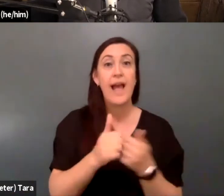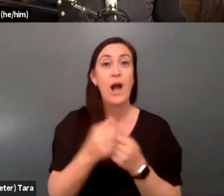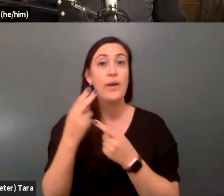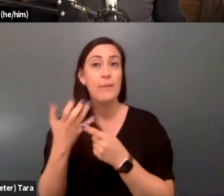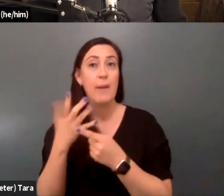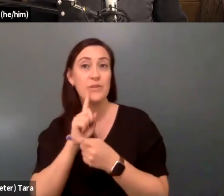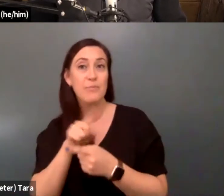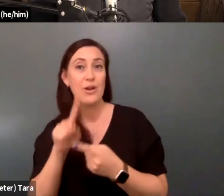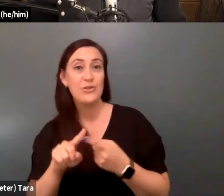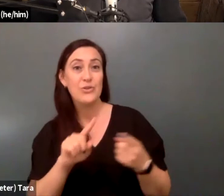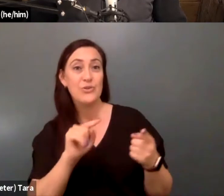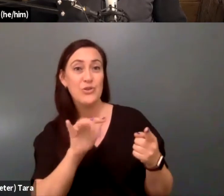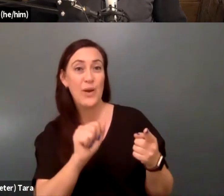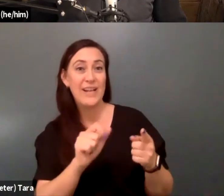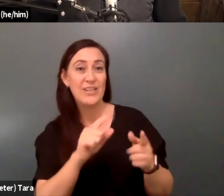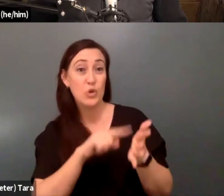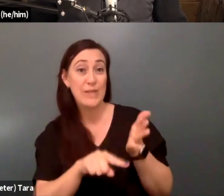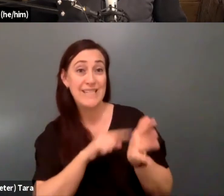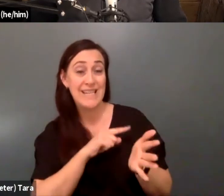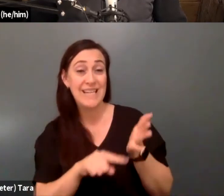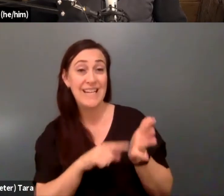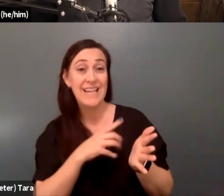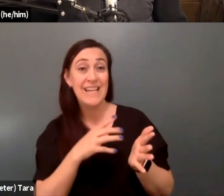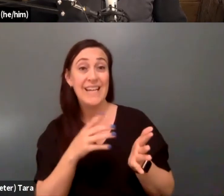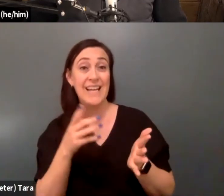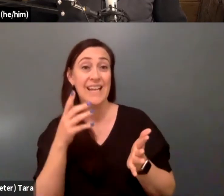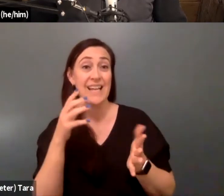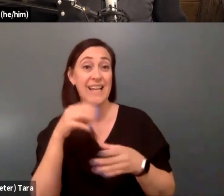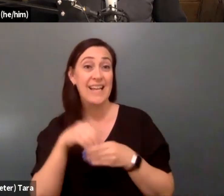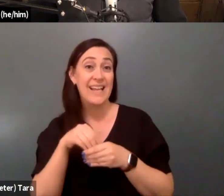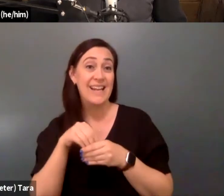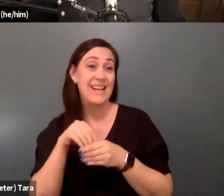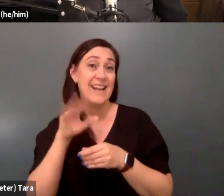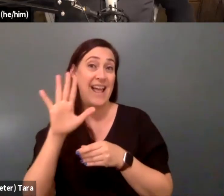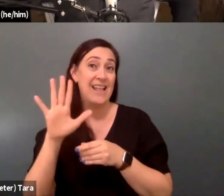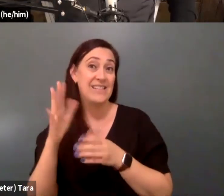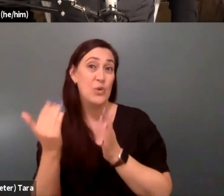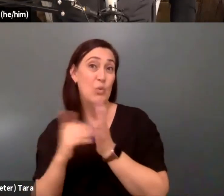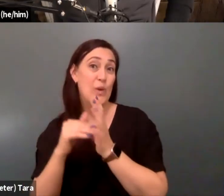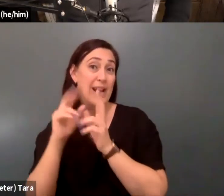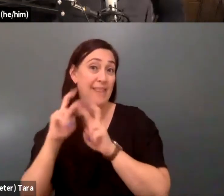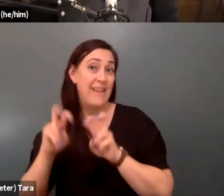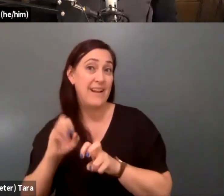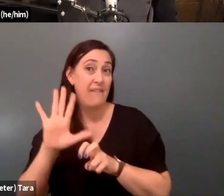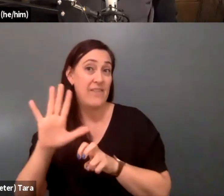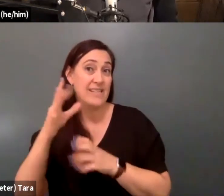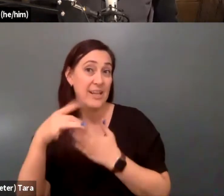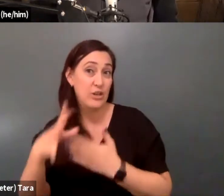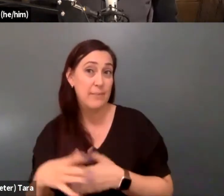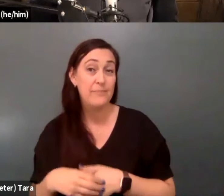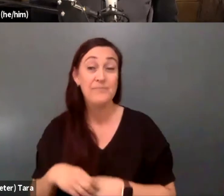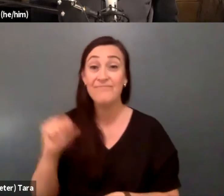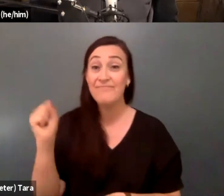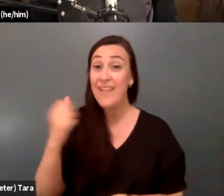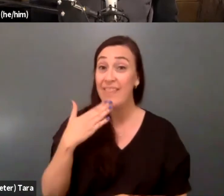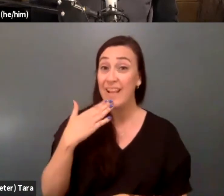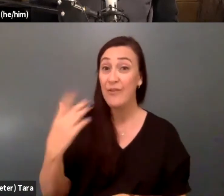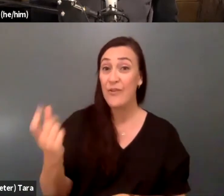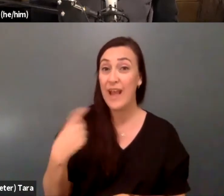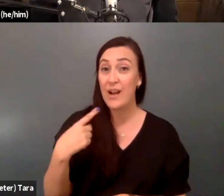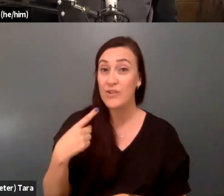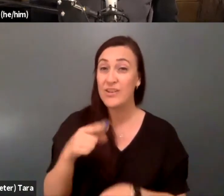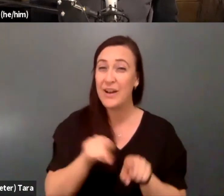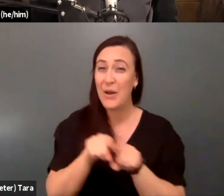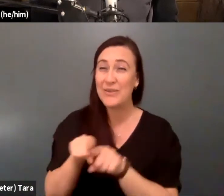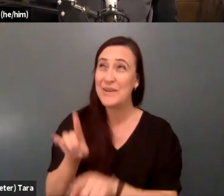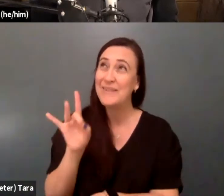of Toya's critique in rethinking his leadership. Yeah. Thank you for that question. And also,